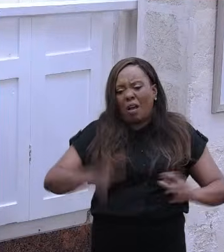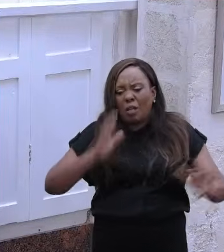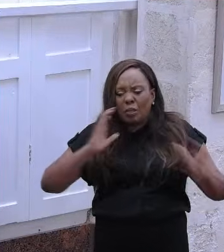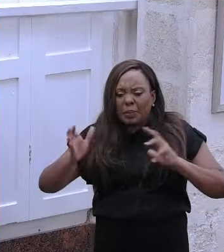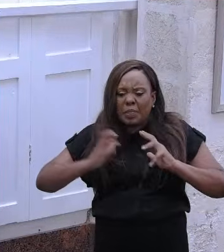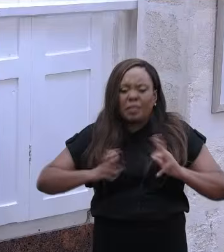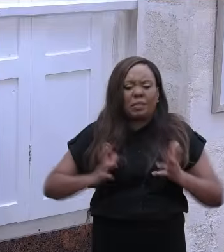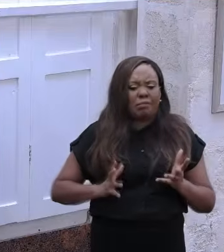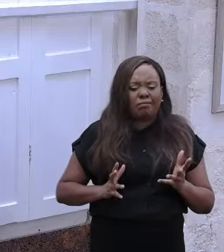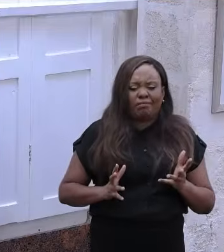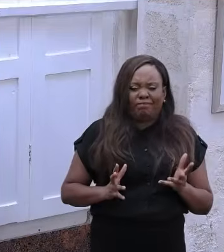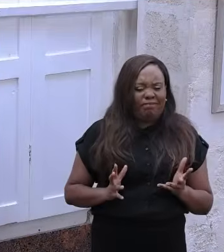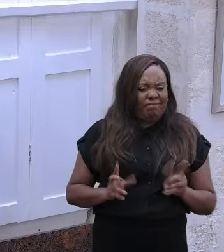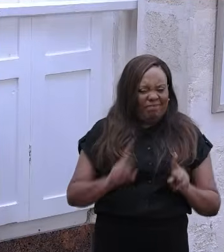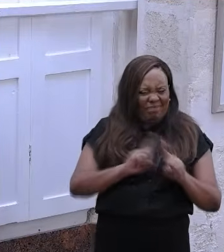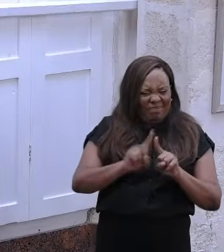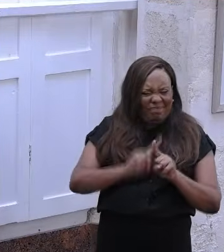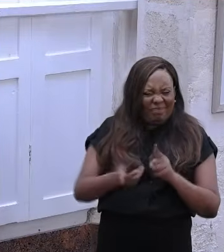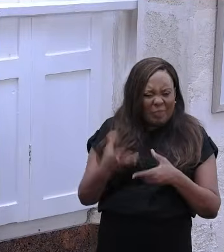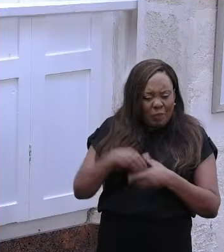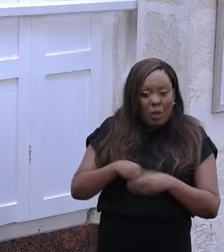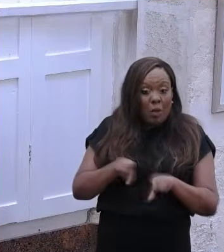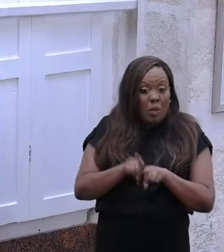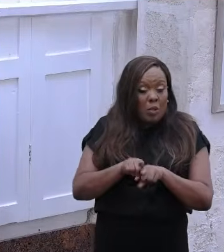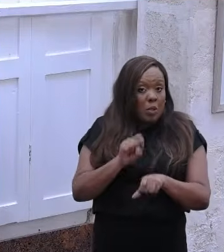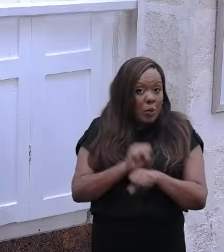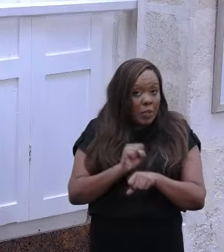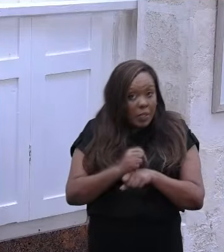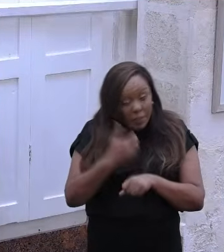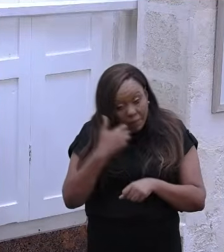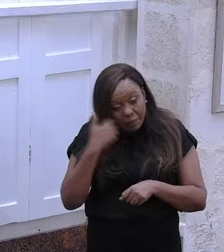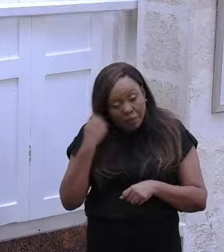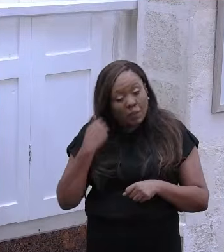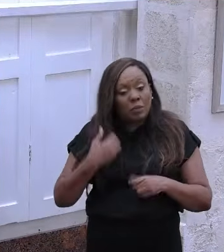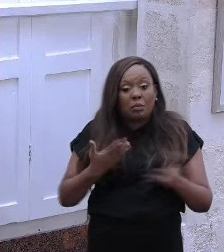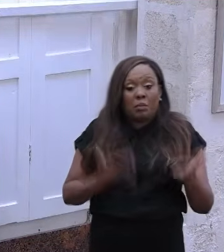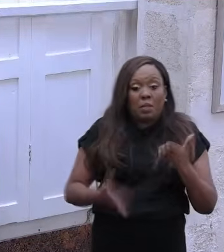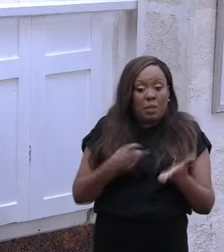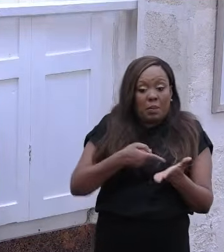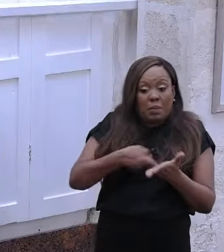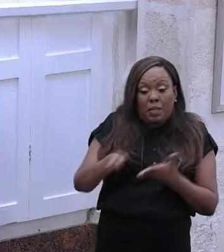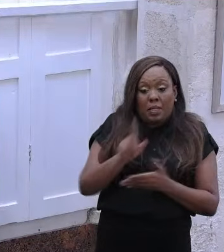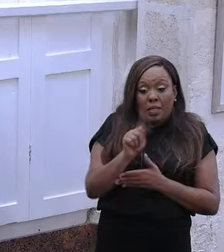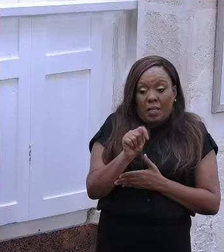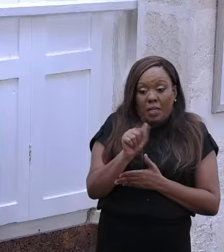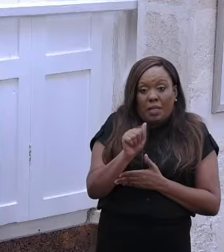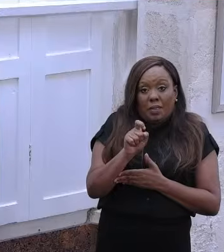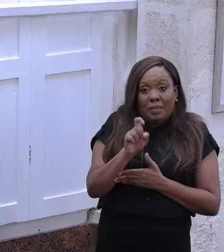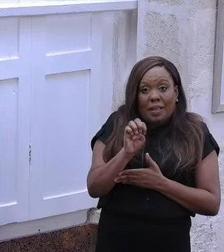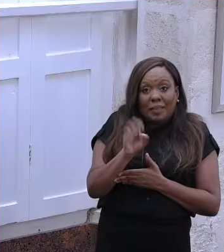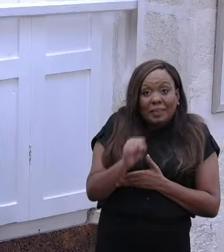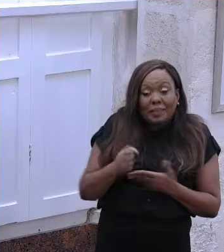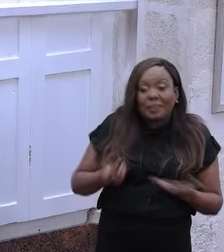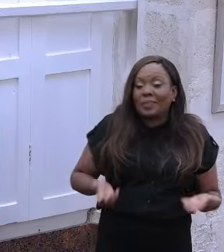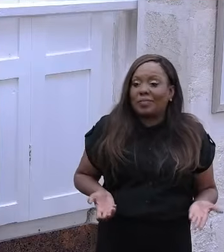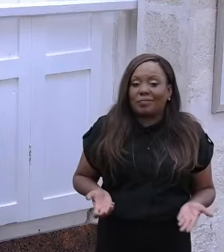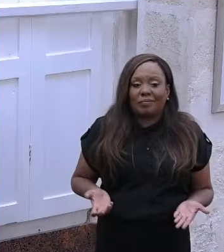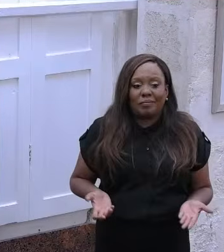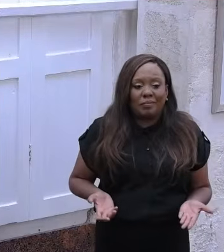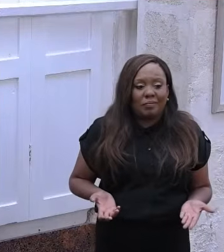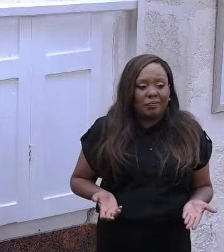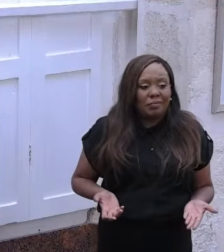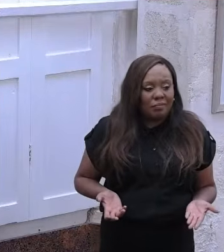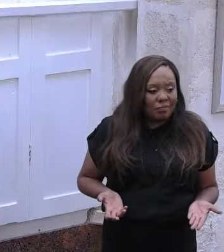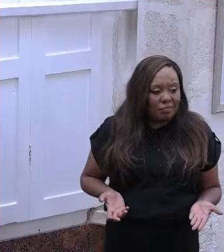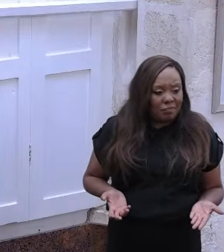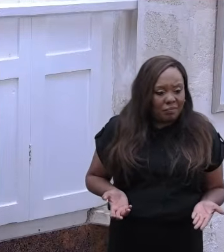so forth and so on, who may be working, who may be paying taxes and doing all the other things that